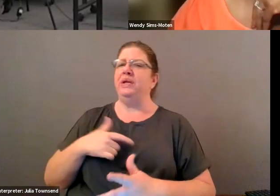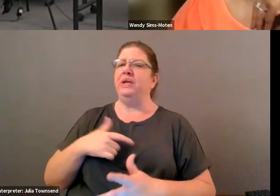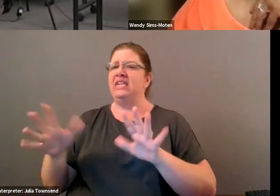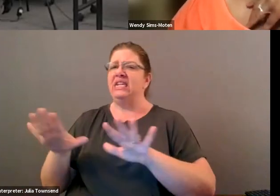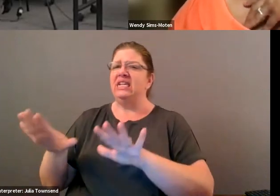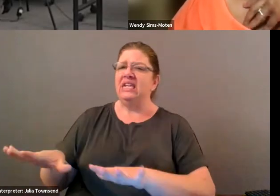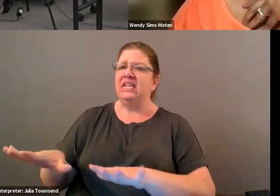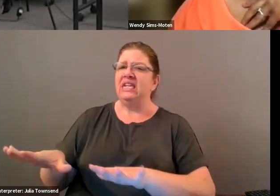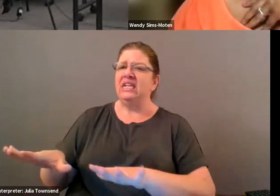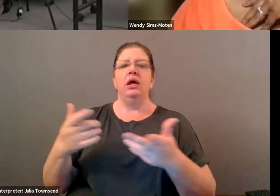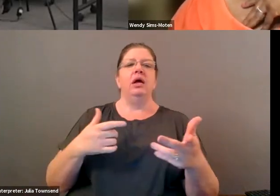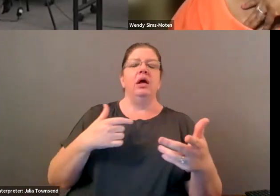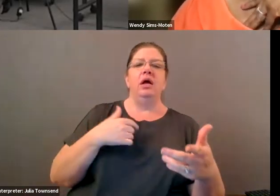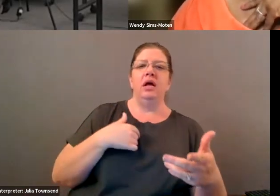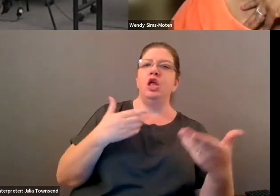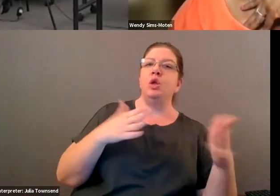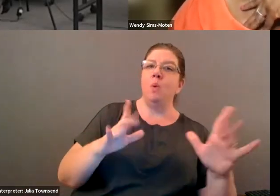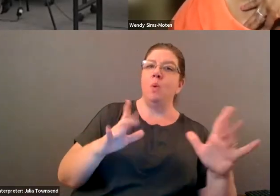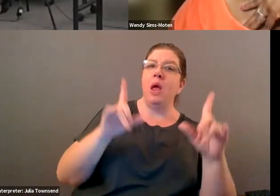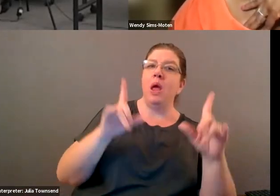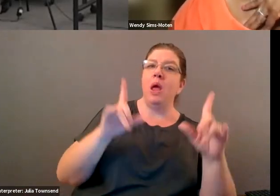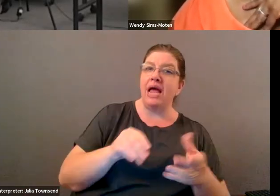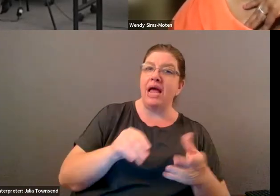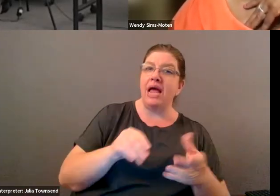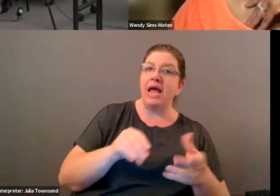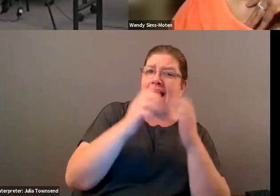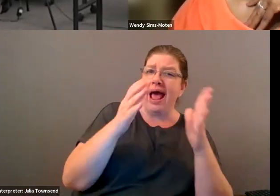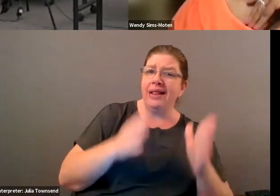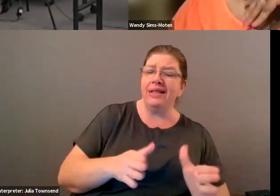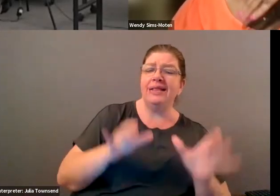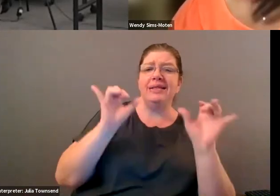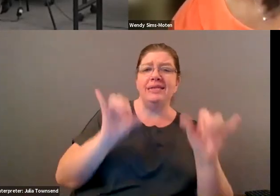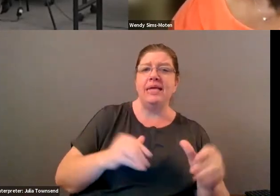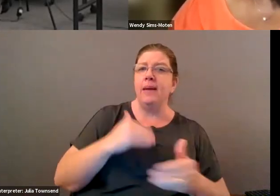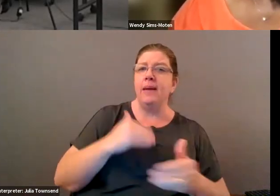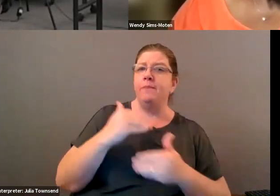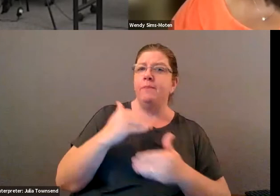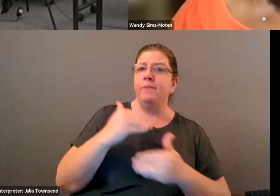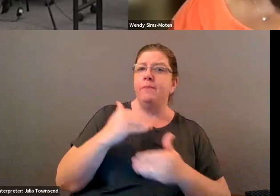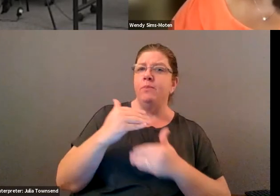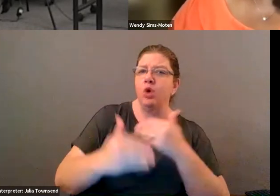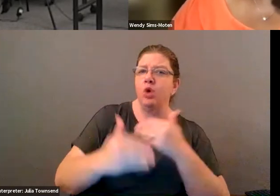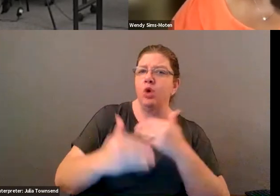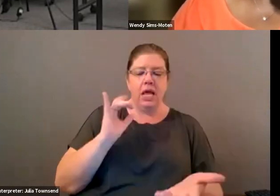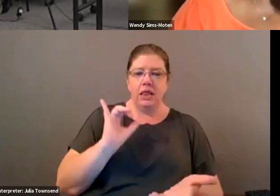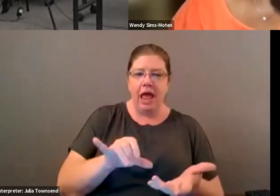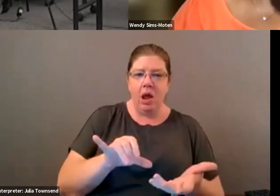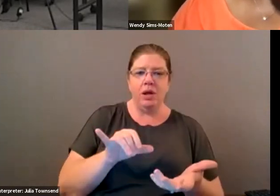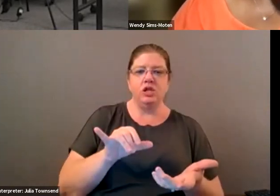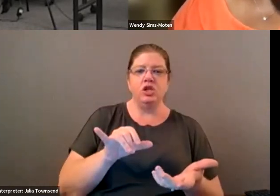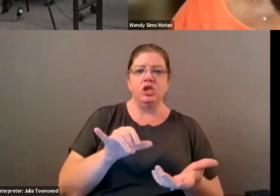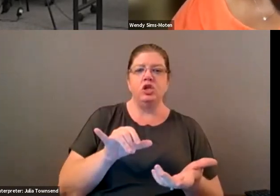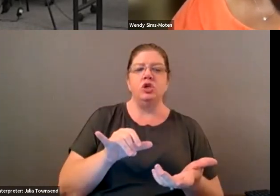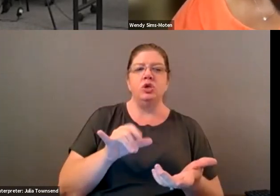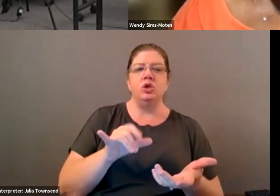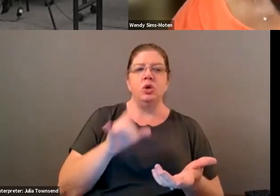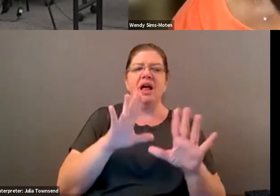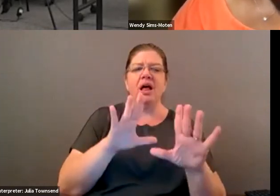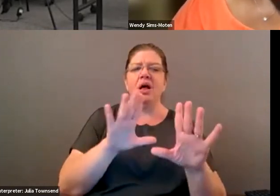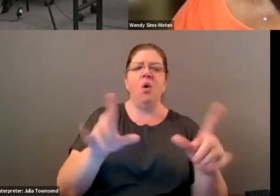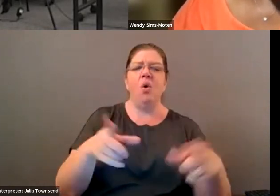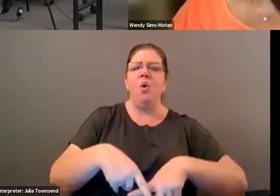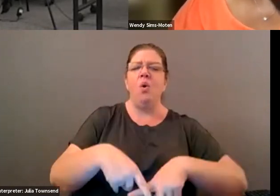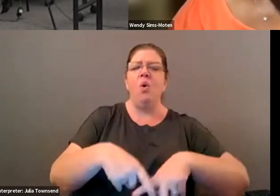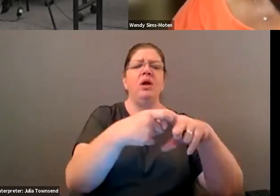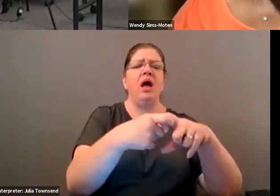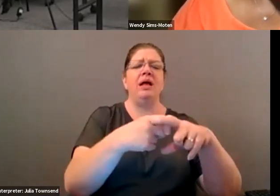student athletes was through the same process, and that was to Hold on, Ms.